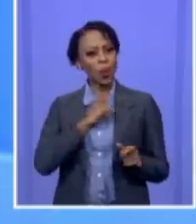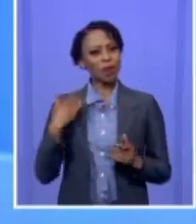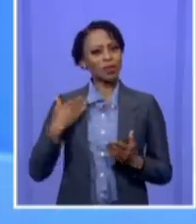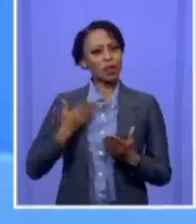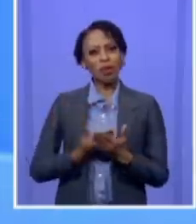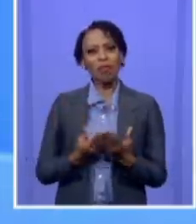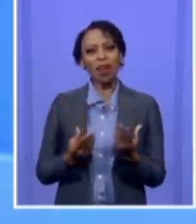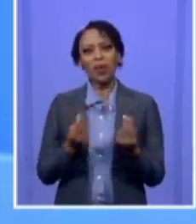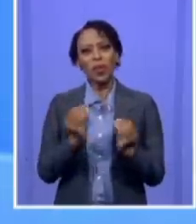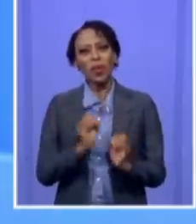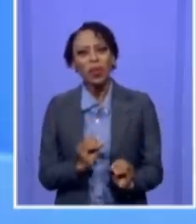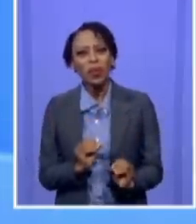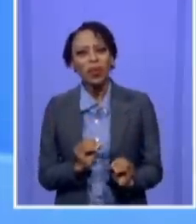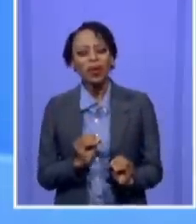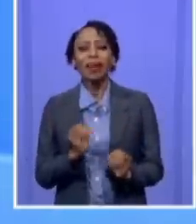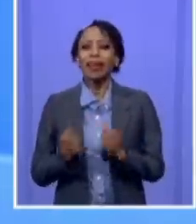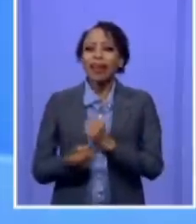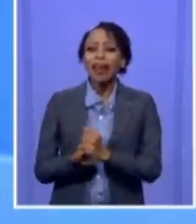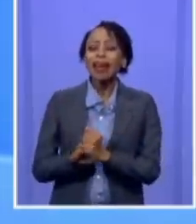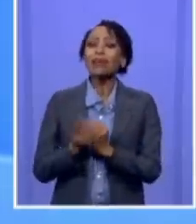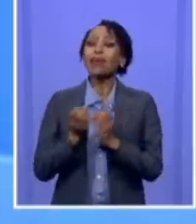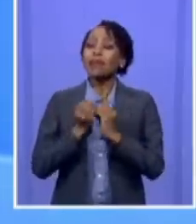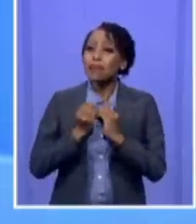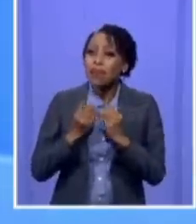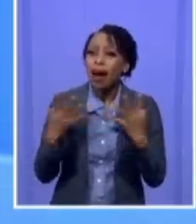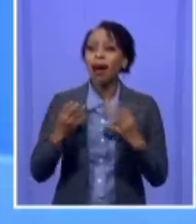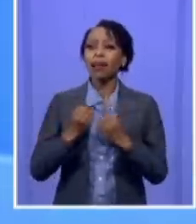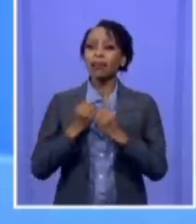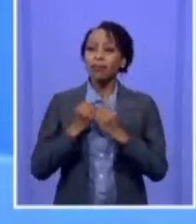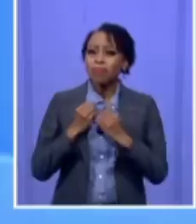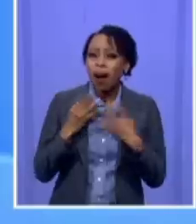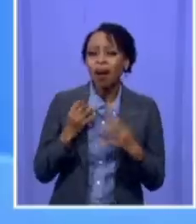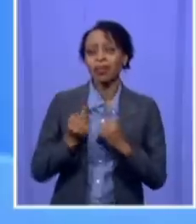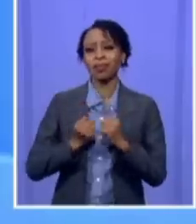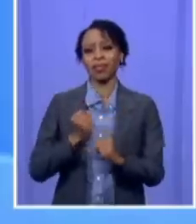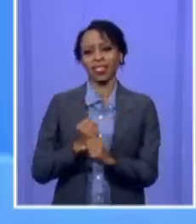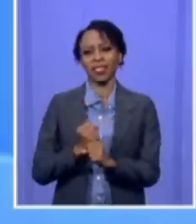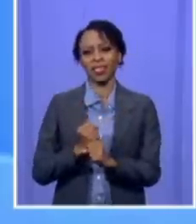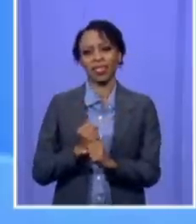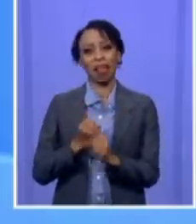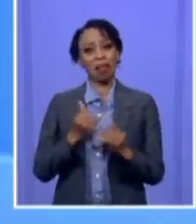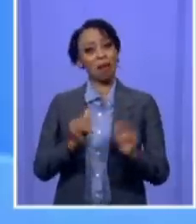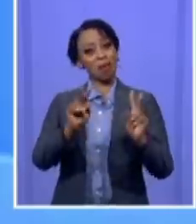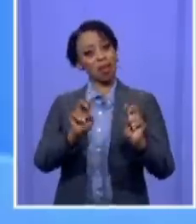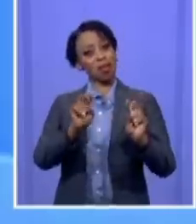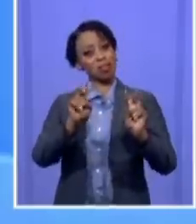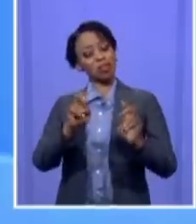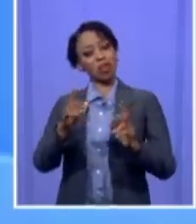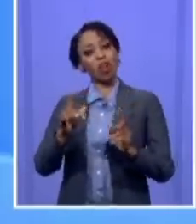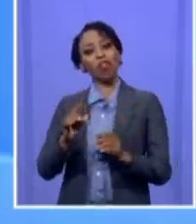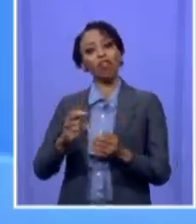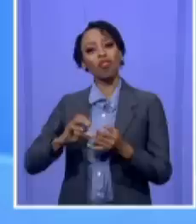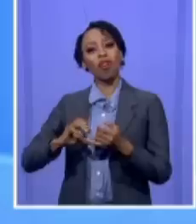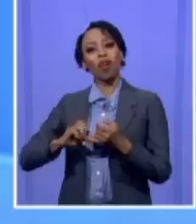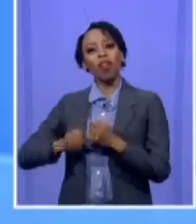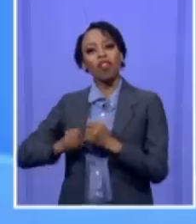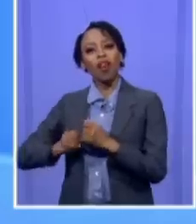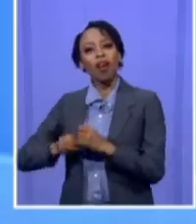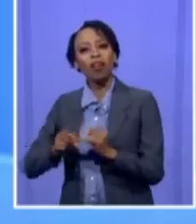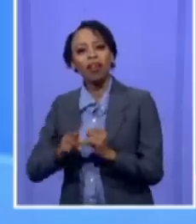all along? This has been happening for the longest time. The phenomena of Zama Zamas and